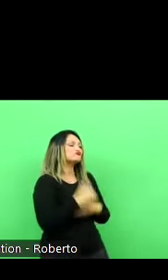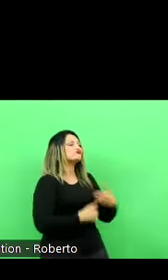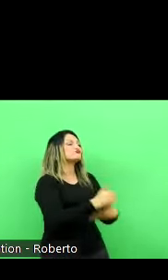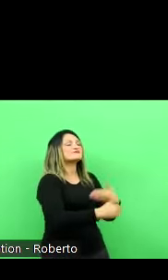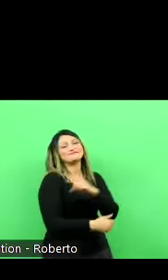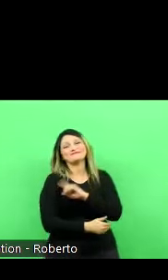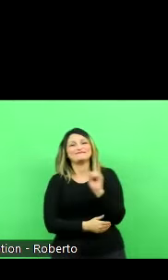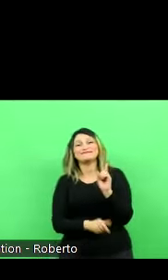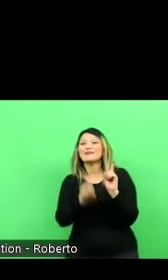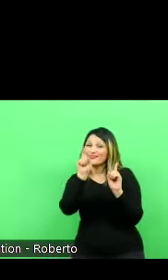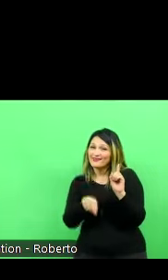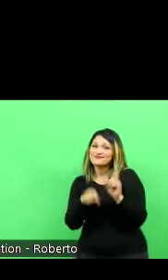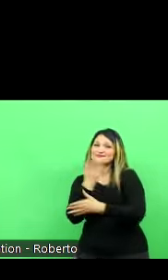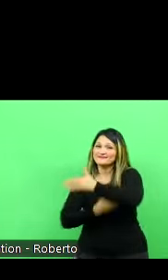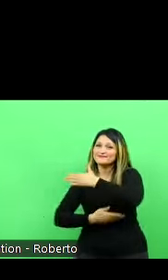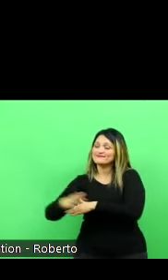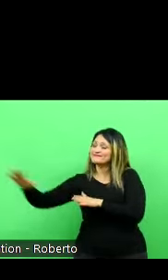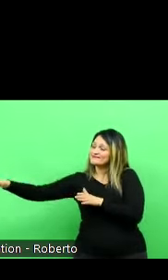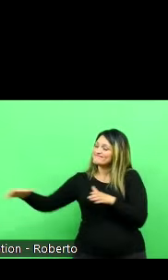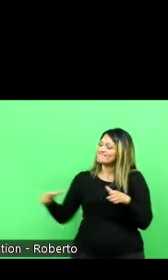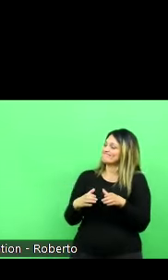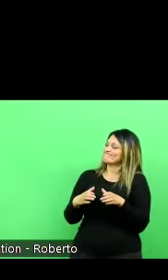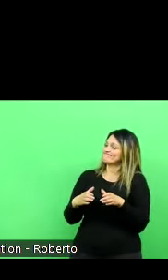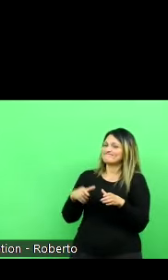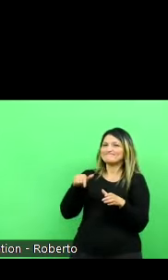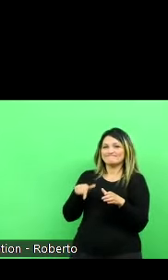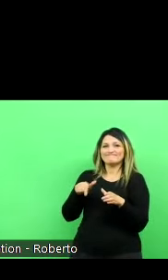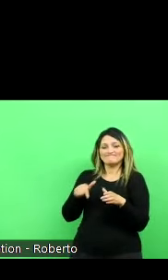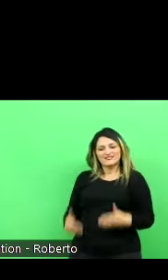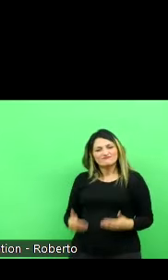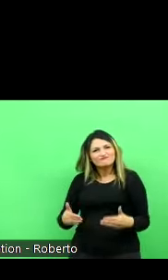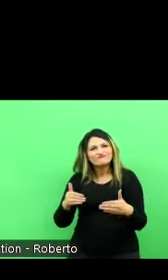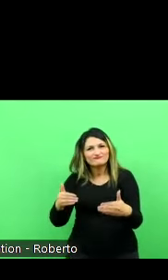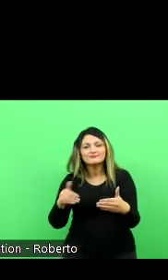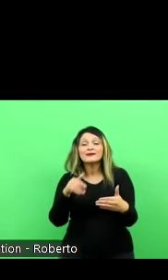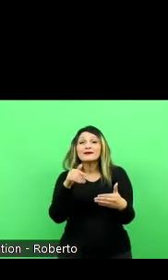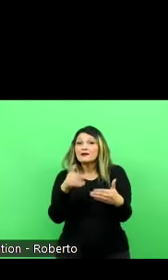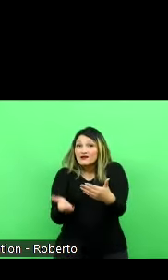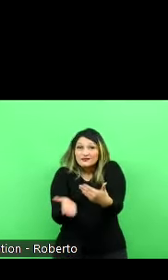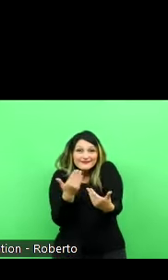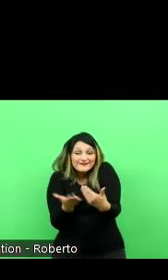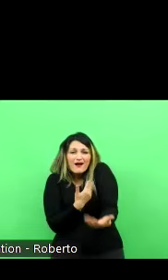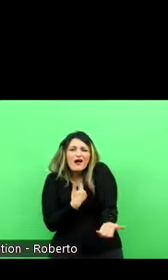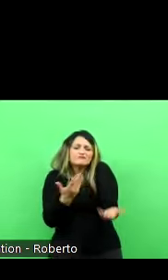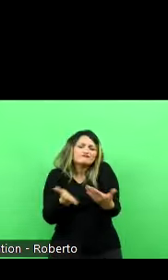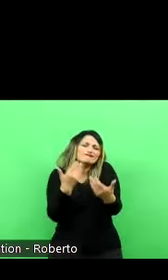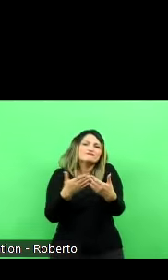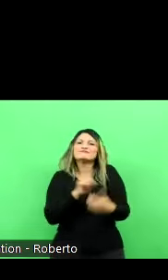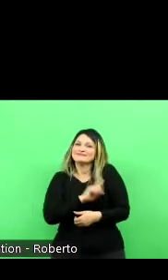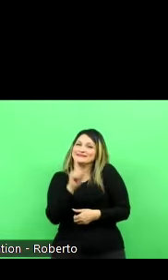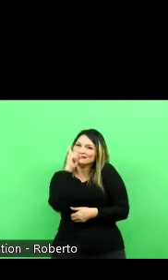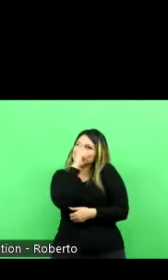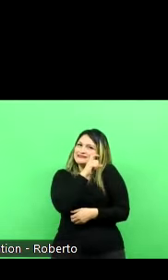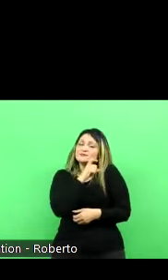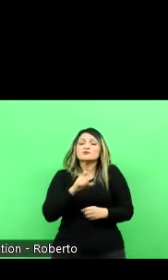we learned. It is complex, but it's possible. Thank you very much. And I have left my contact details